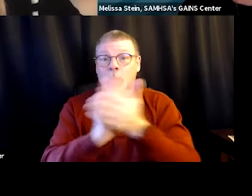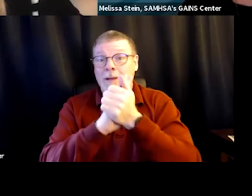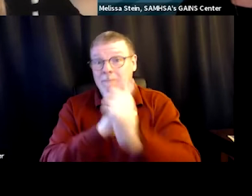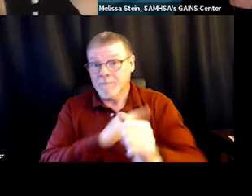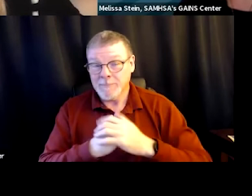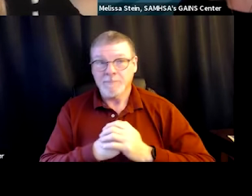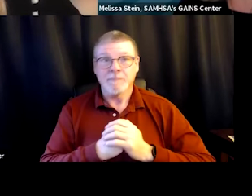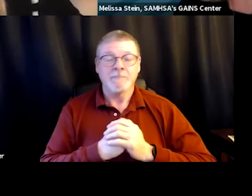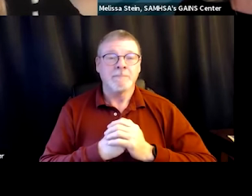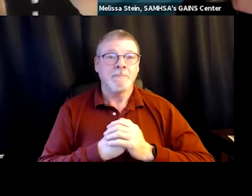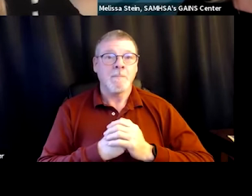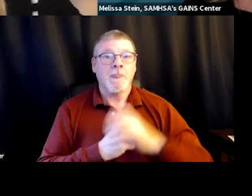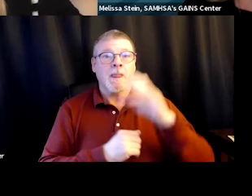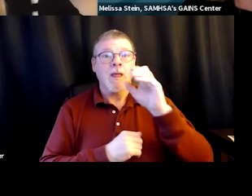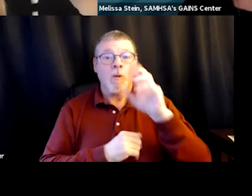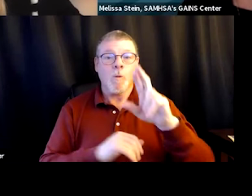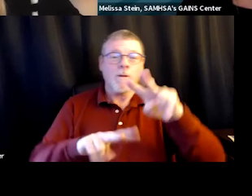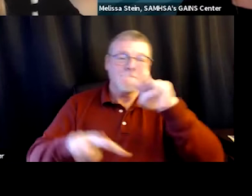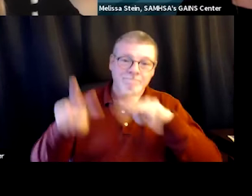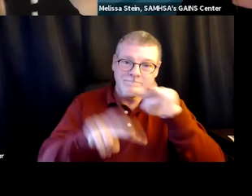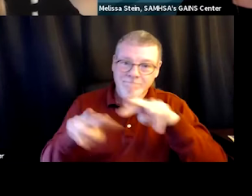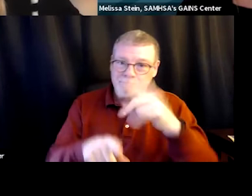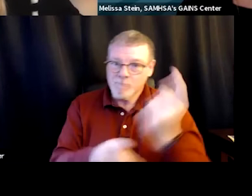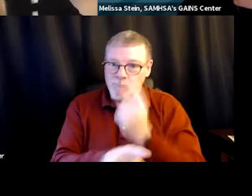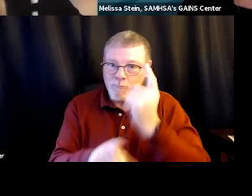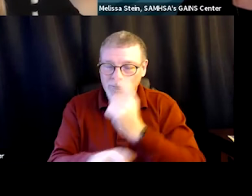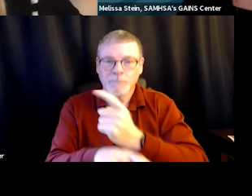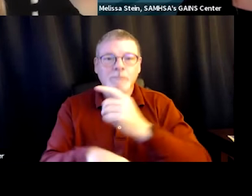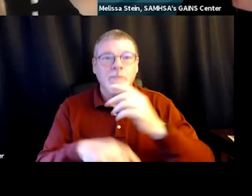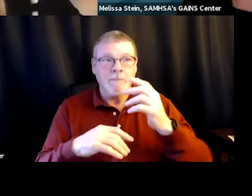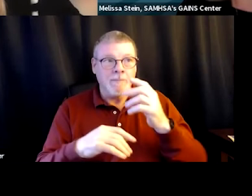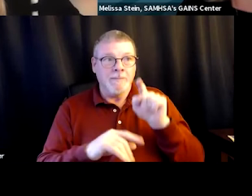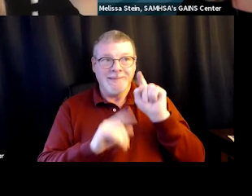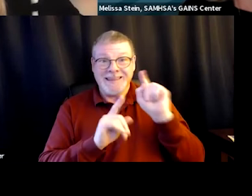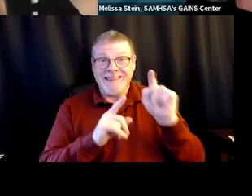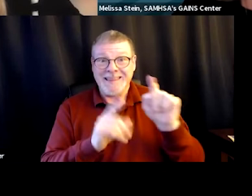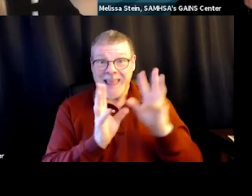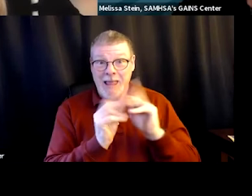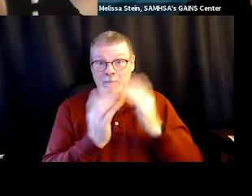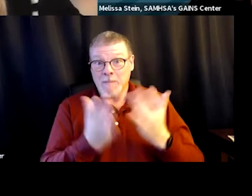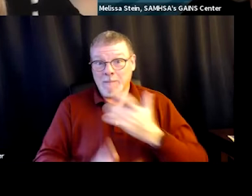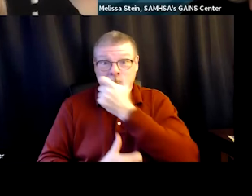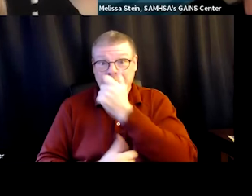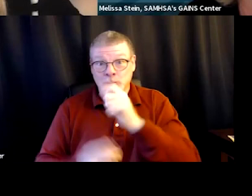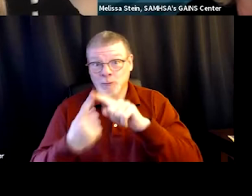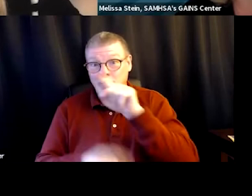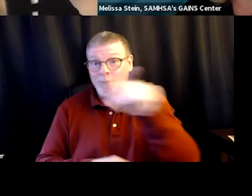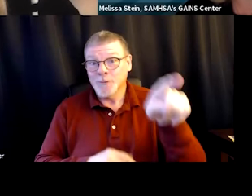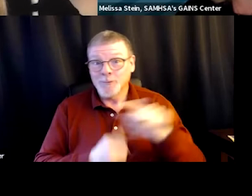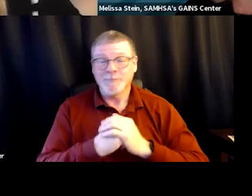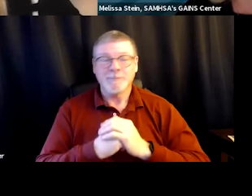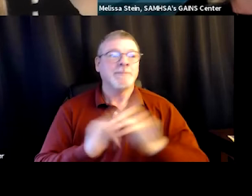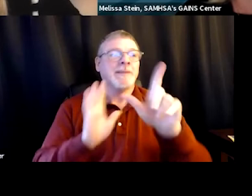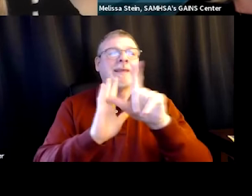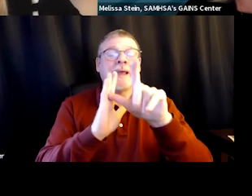raised, or if they are being evaluated, this might be a webinar of interest for you. Later